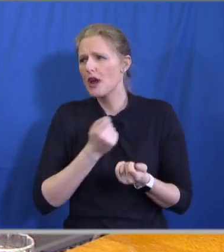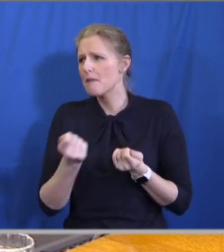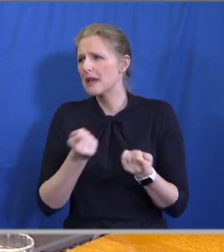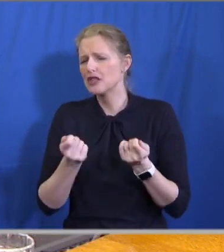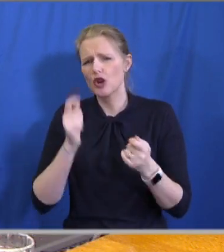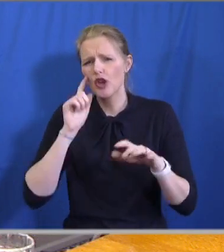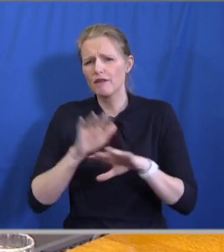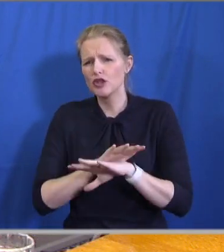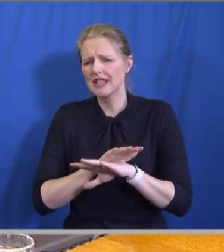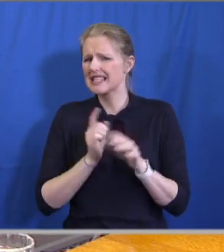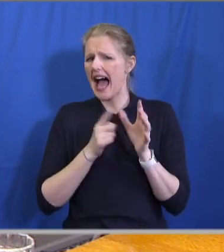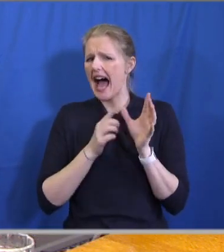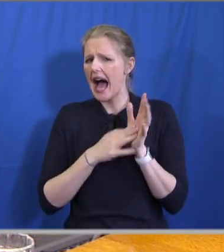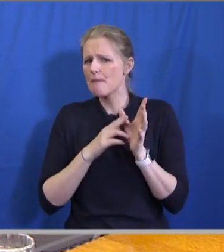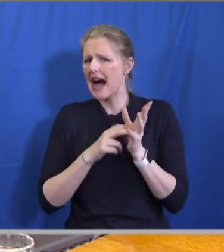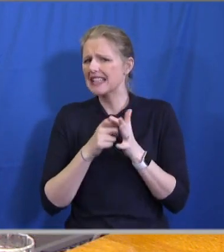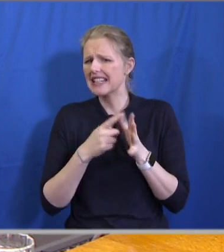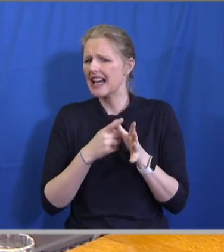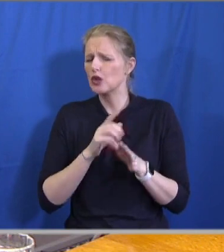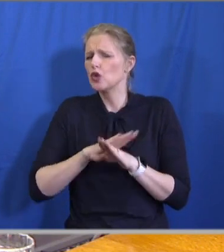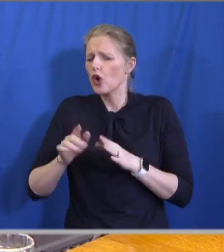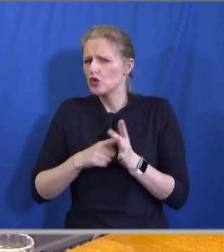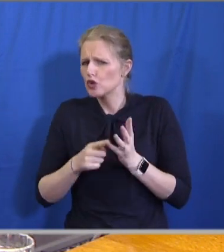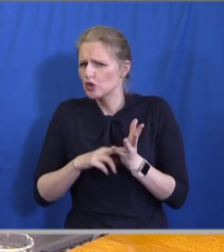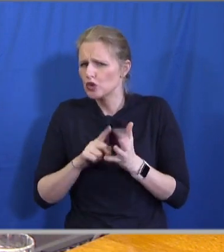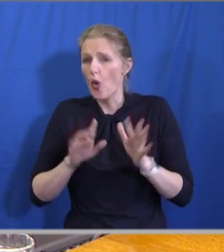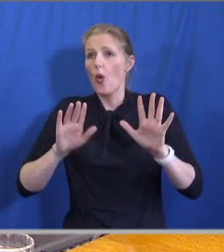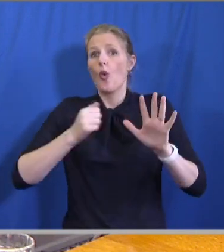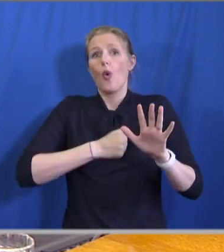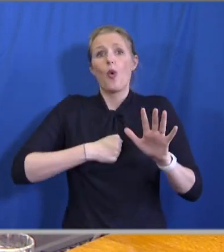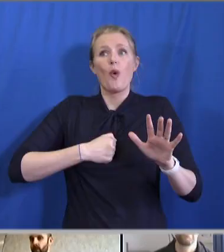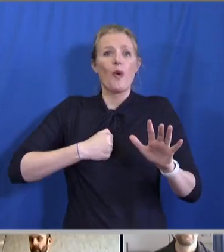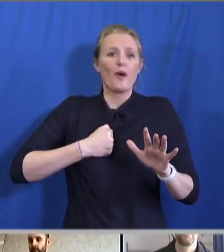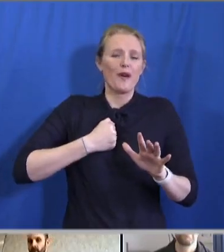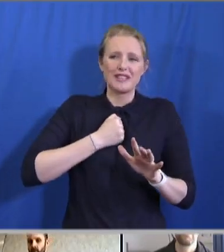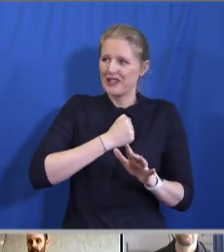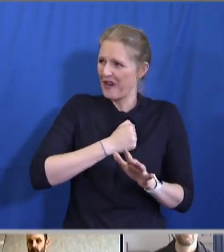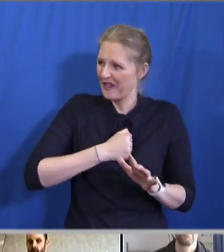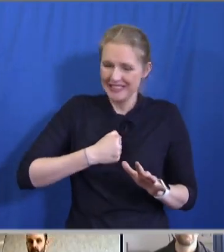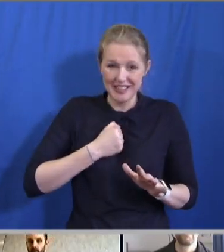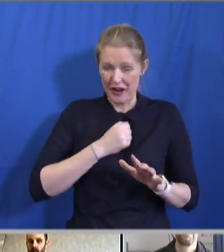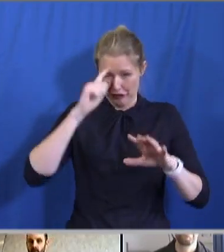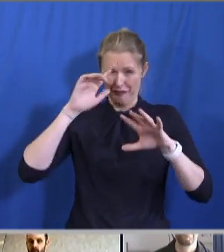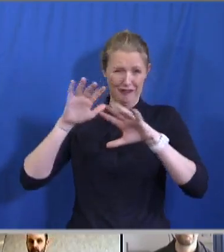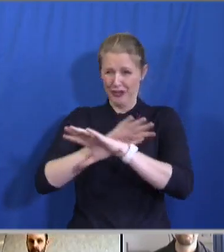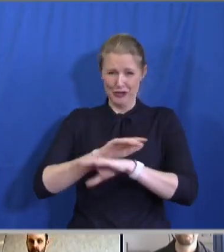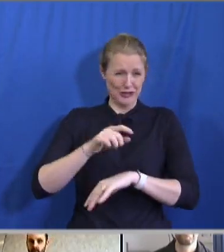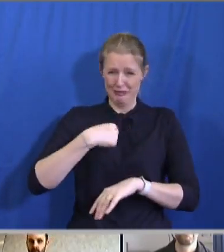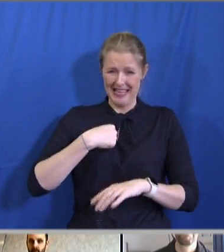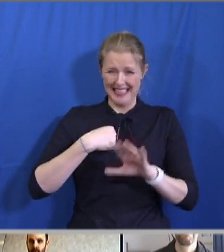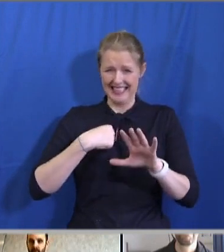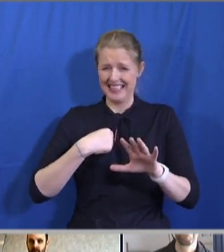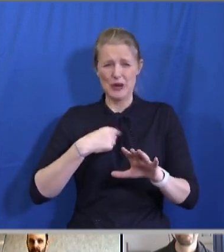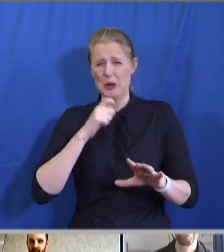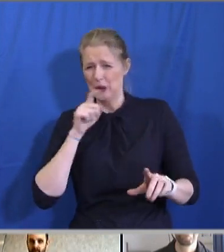confusion there. It's Amanda, actually, that was asking... Amanda, sorry, yeah. Okay. Apologies. It was you confused me at the start, Chair, but that's all. Blame